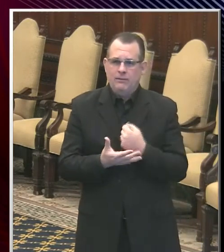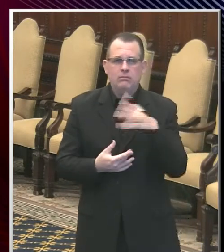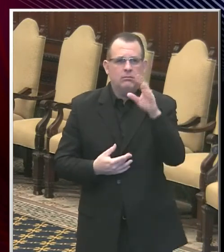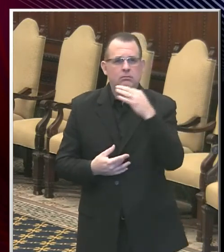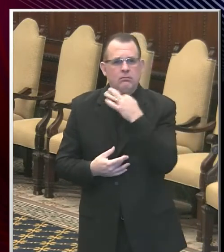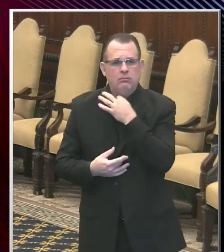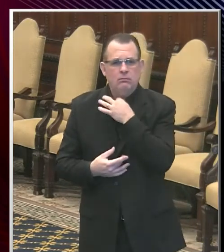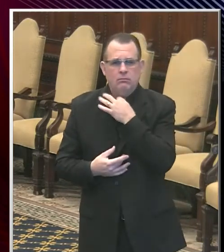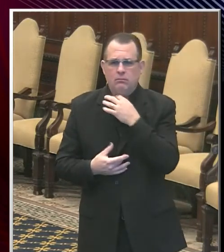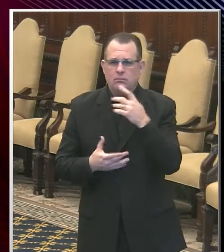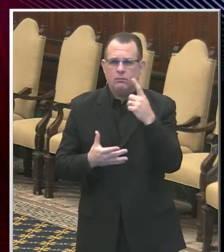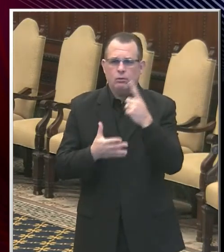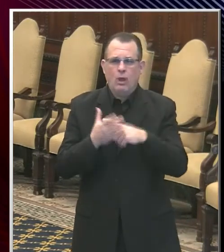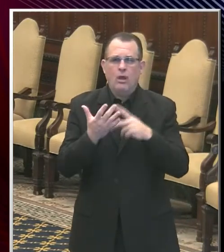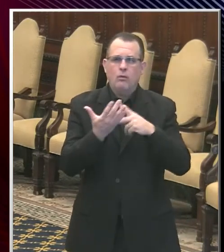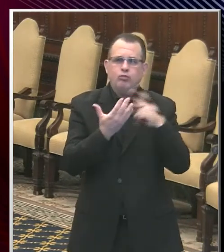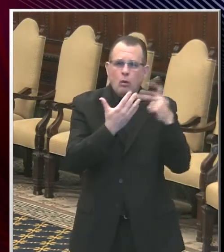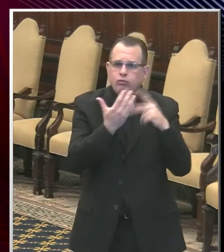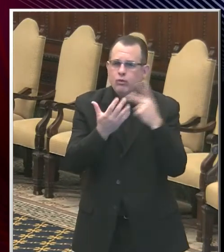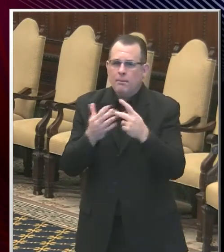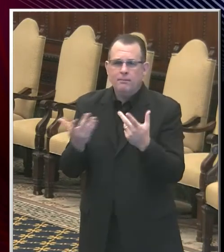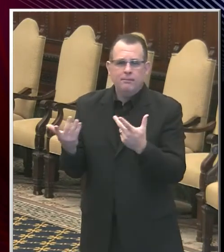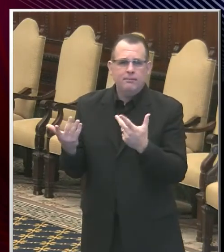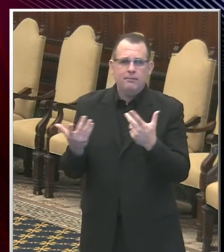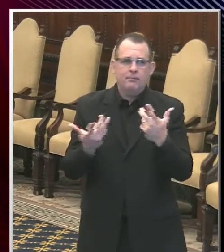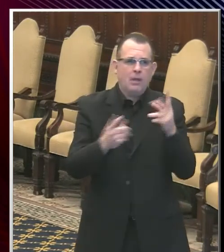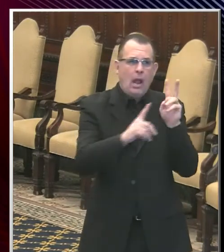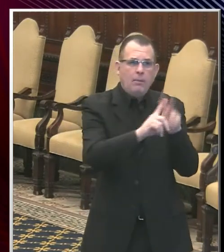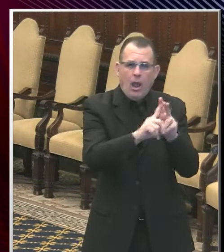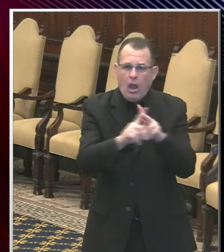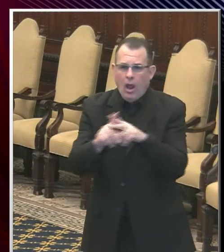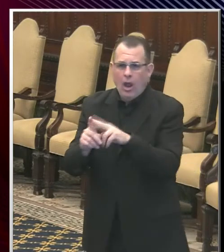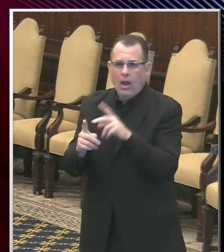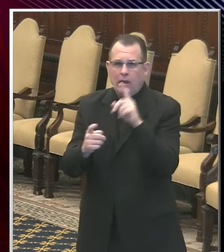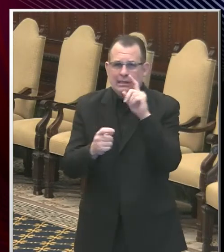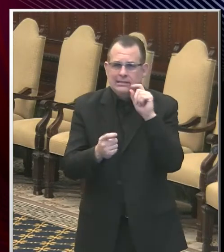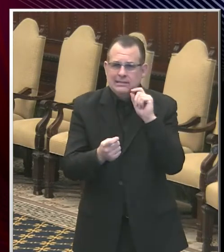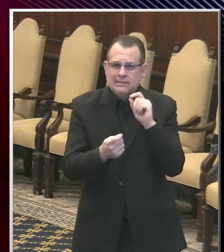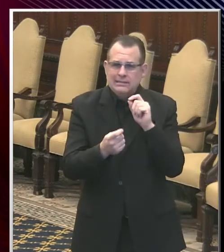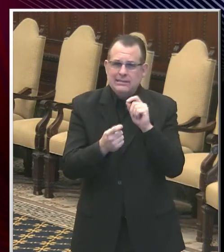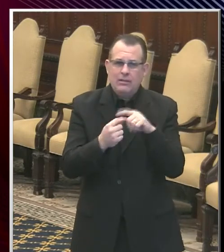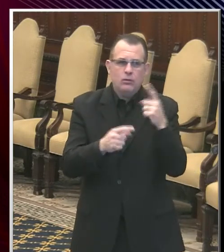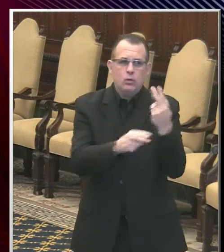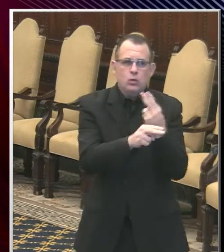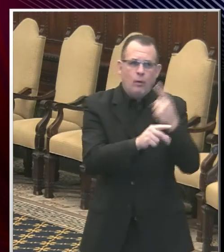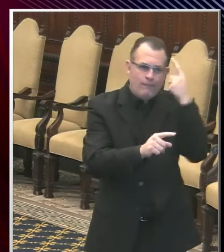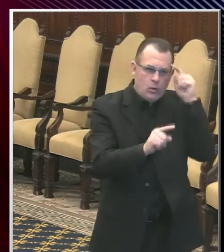departments or programs they came from and what exactly they were used for.